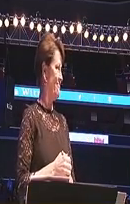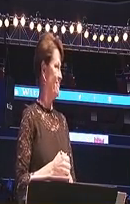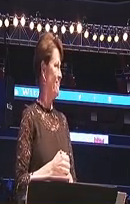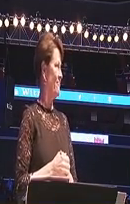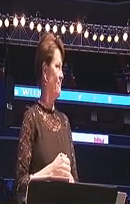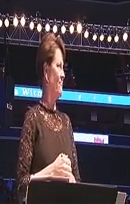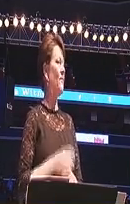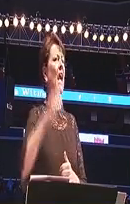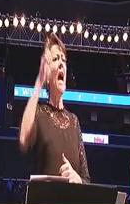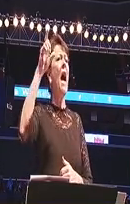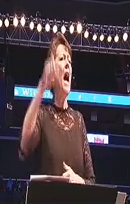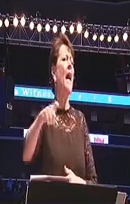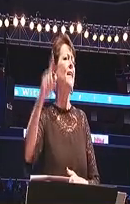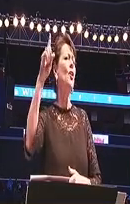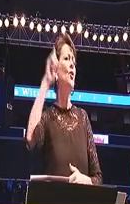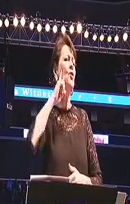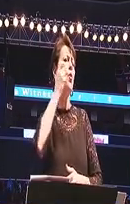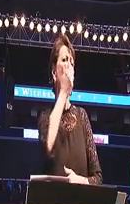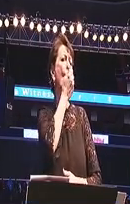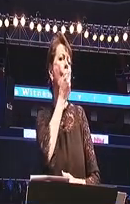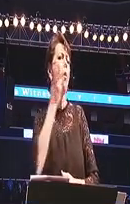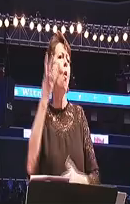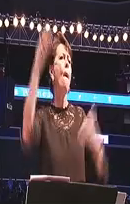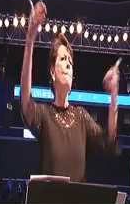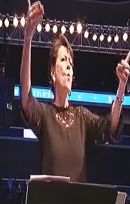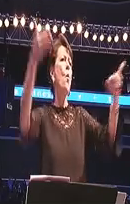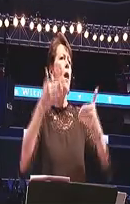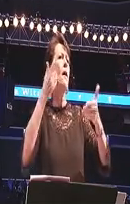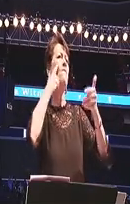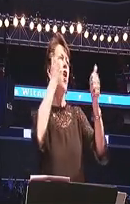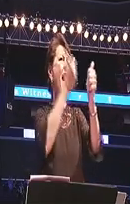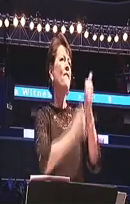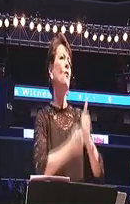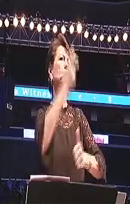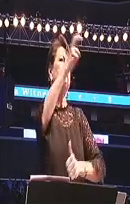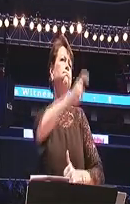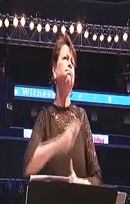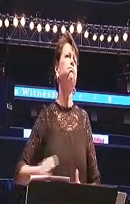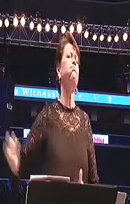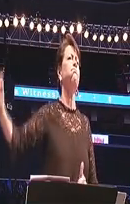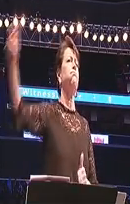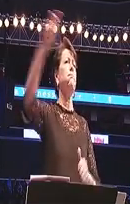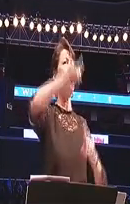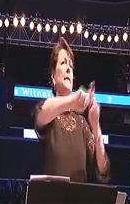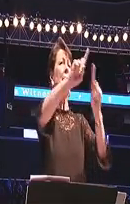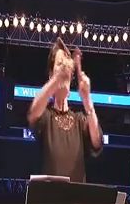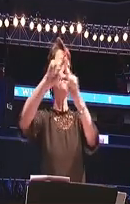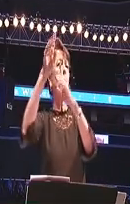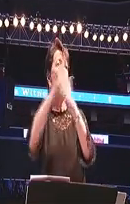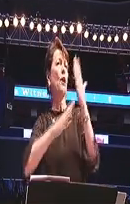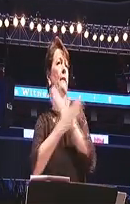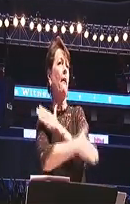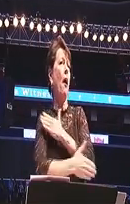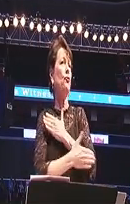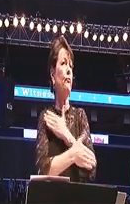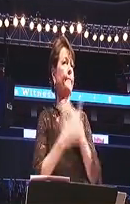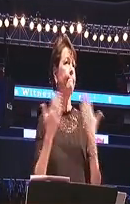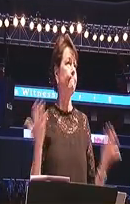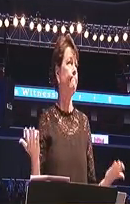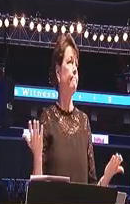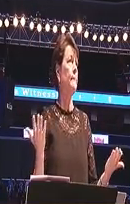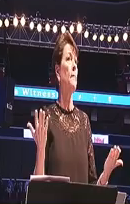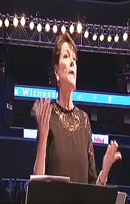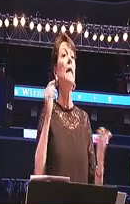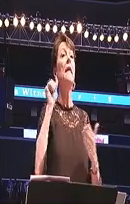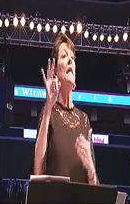I need to hear a warm welcome for everyone who has come from the different parts of the United States of America.